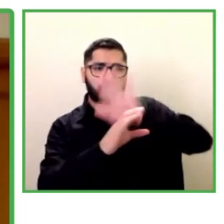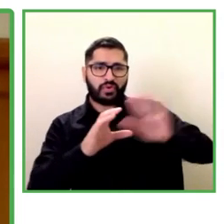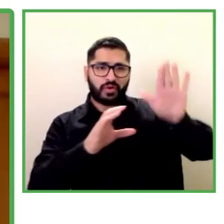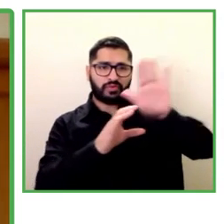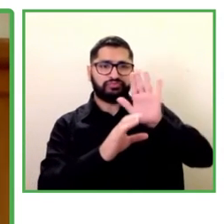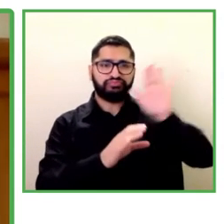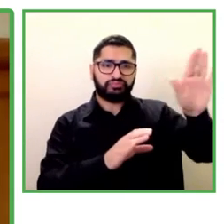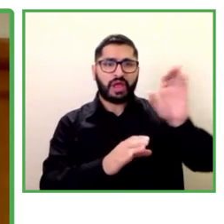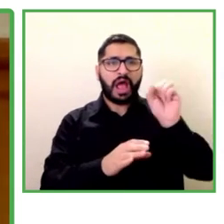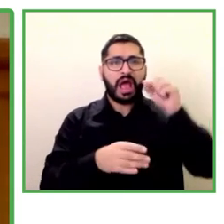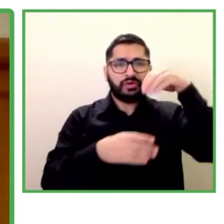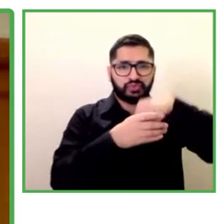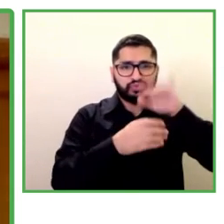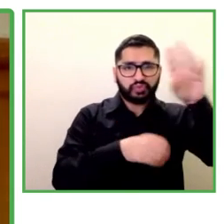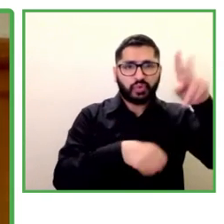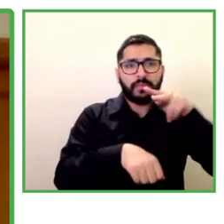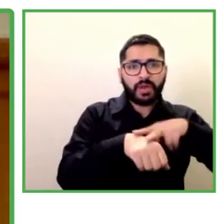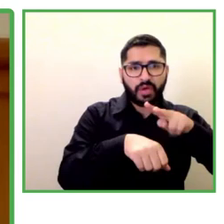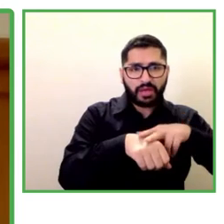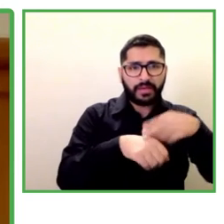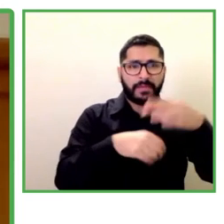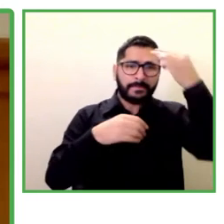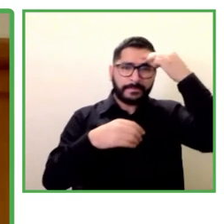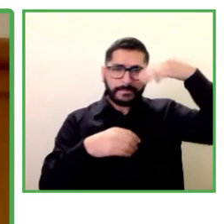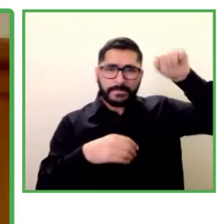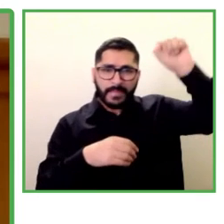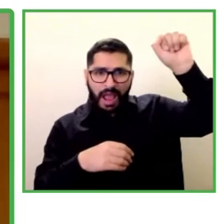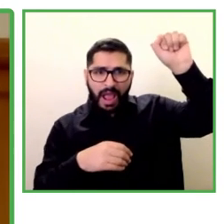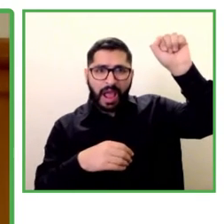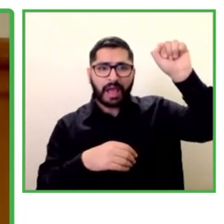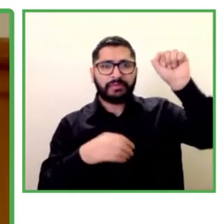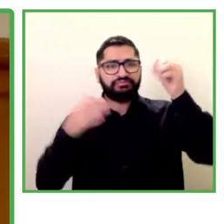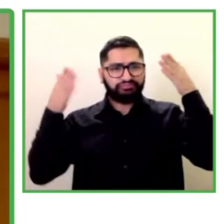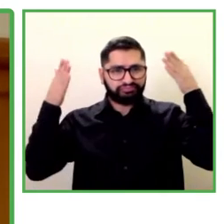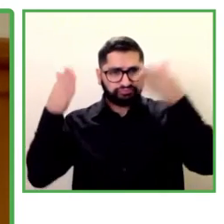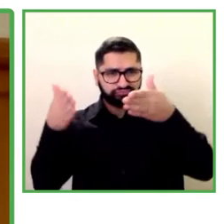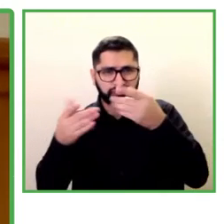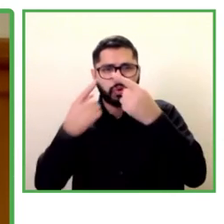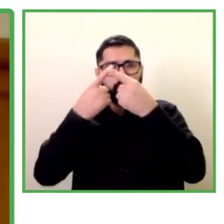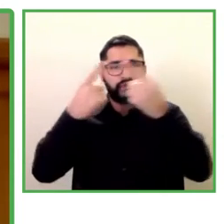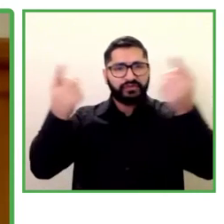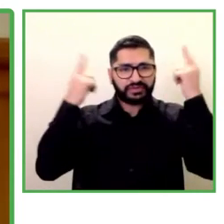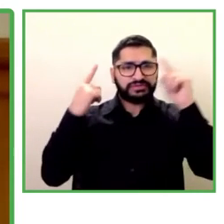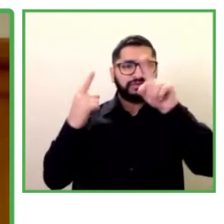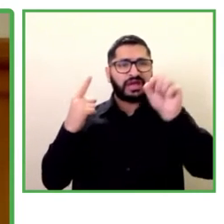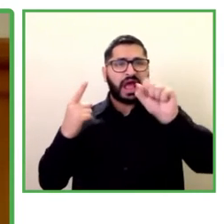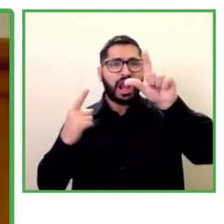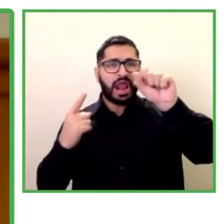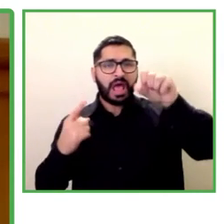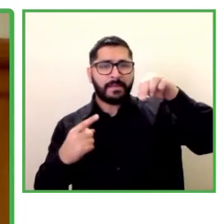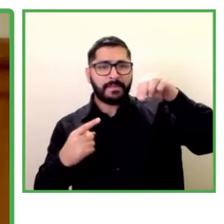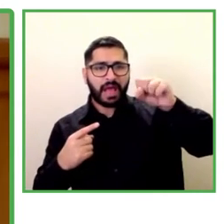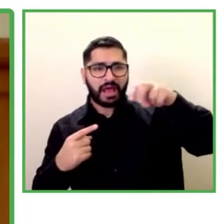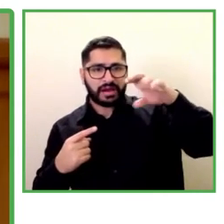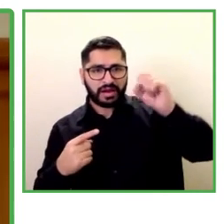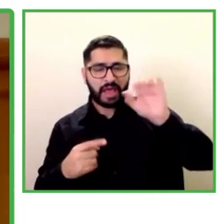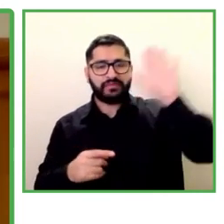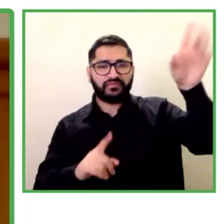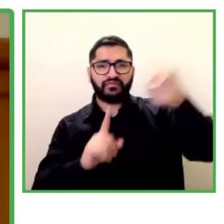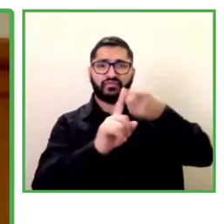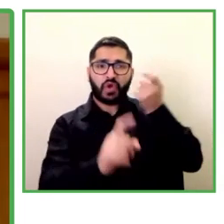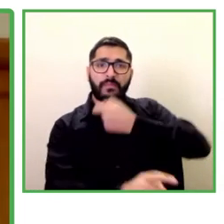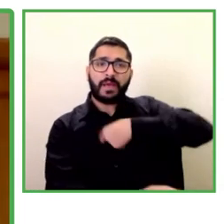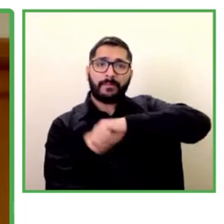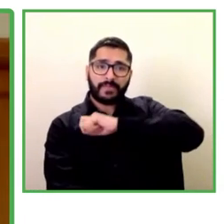Paraguay. She has a master's in entrepreneurship and innovation from the University of Salamanca in Spain, and also labor